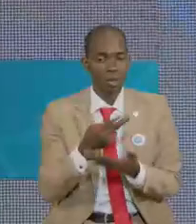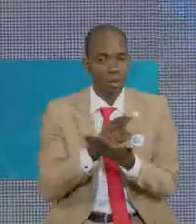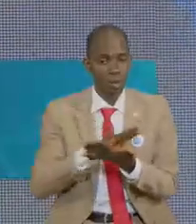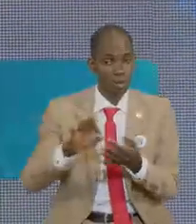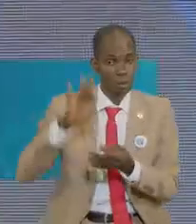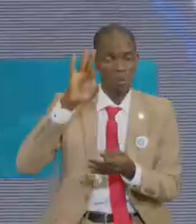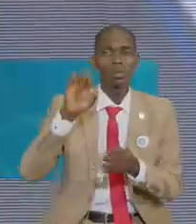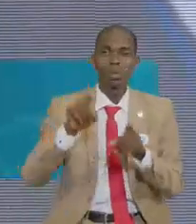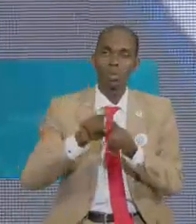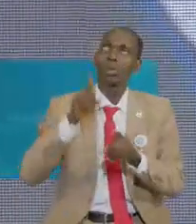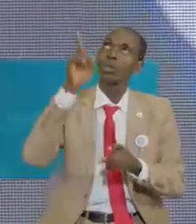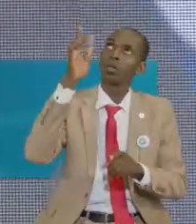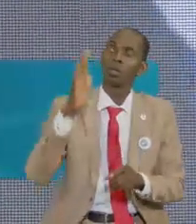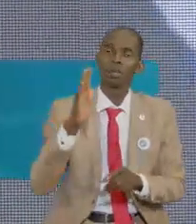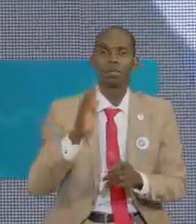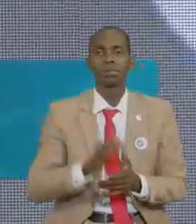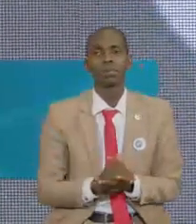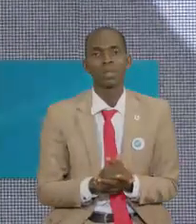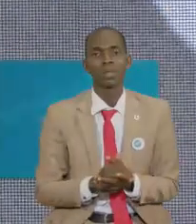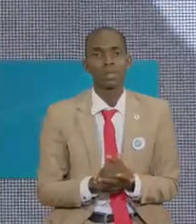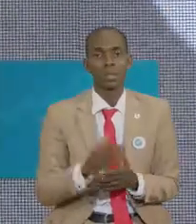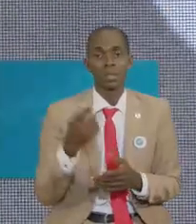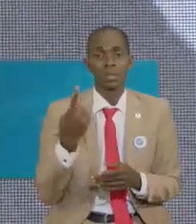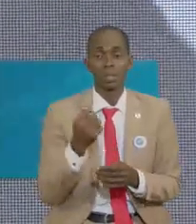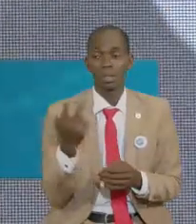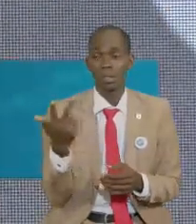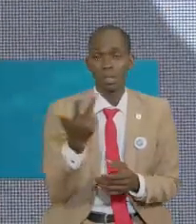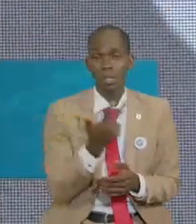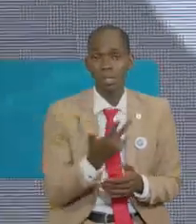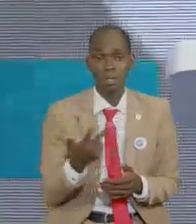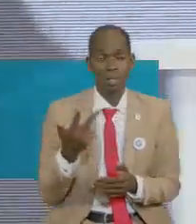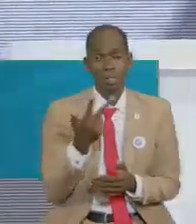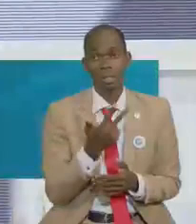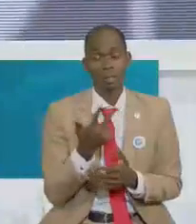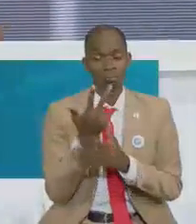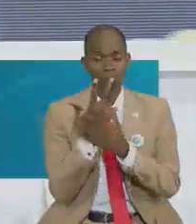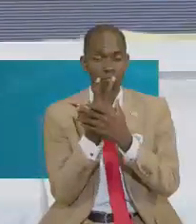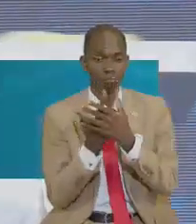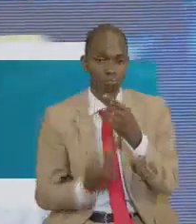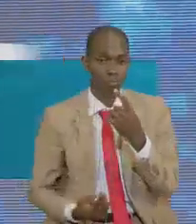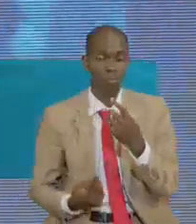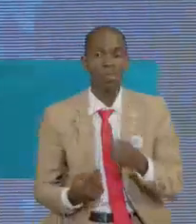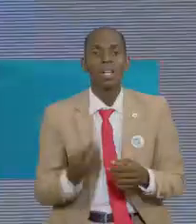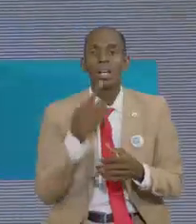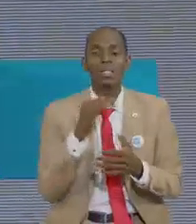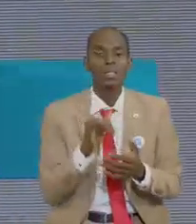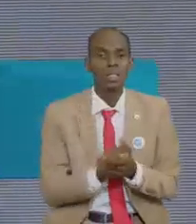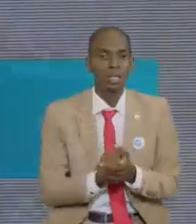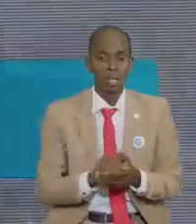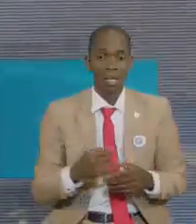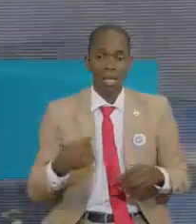God, the Trinity. And then he says, I'll tell the Father.